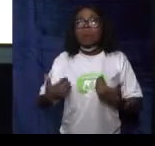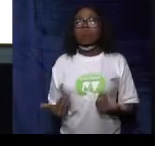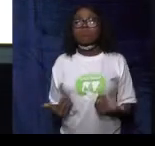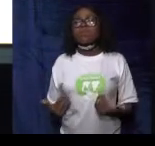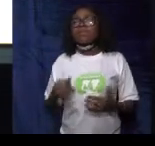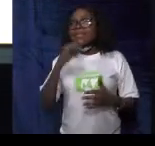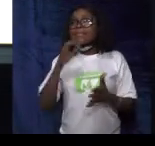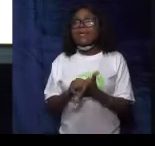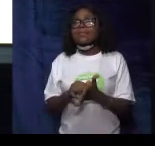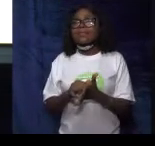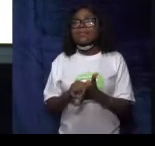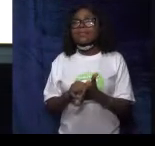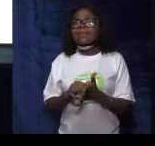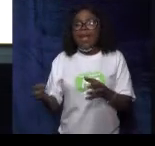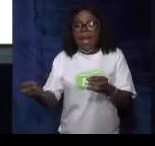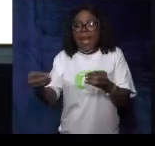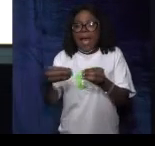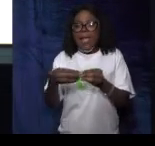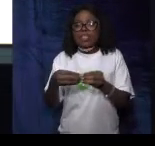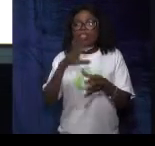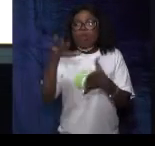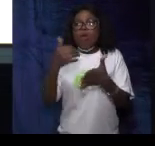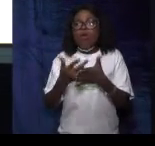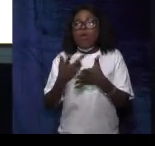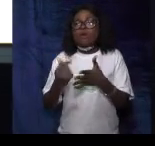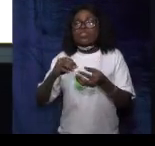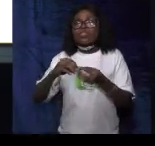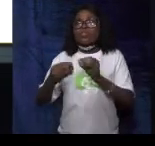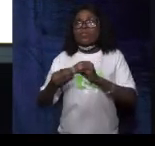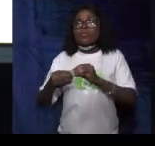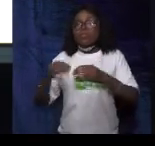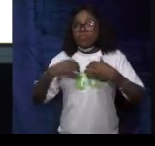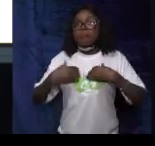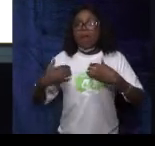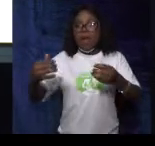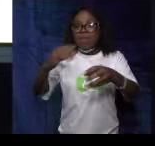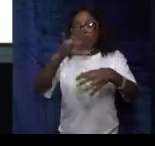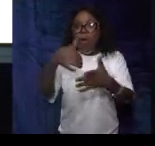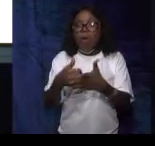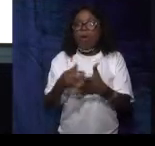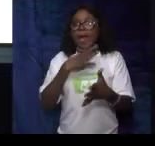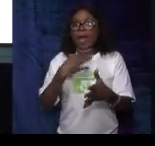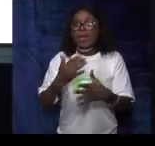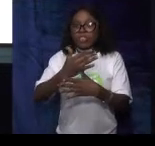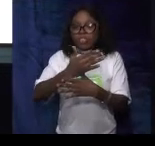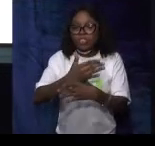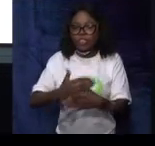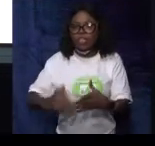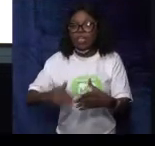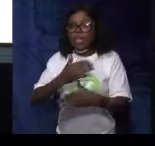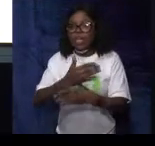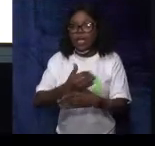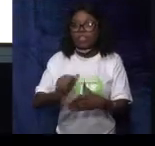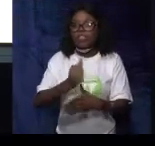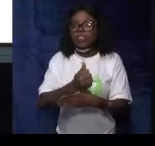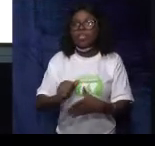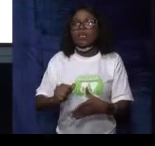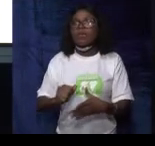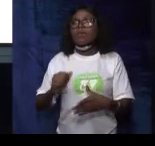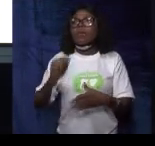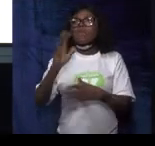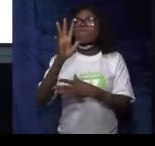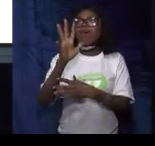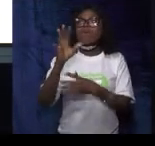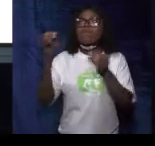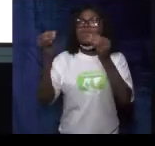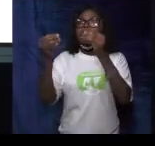5. Let's see why that is. So, adding all the numbers, because the mean means to add everything and share it equally. 5